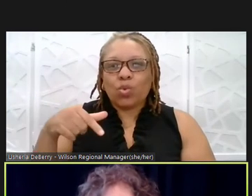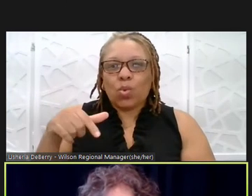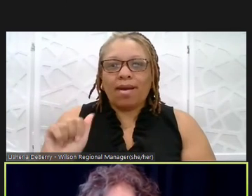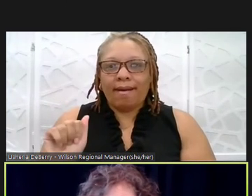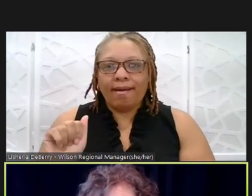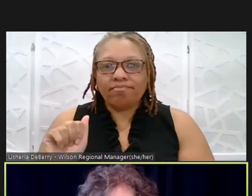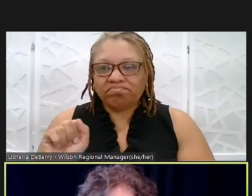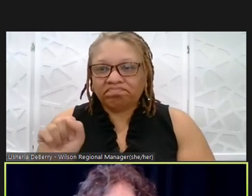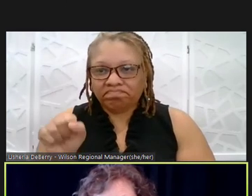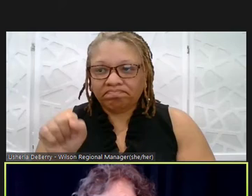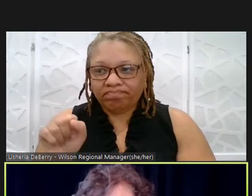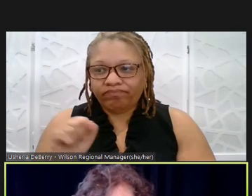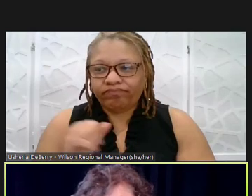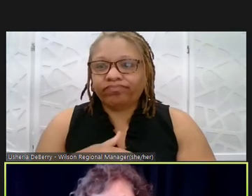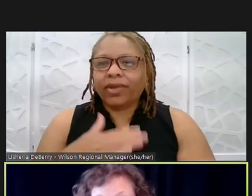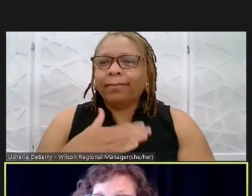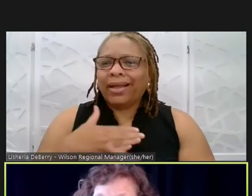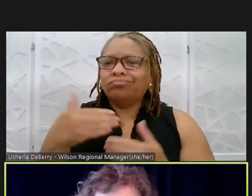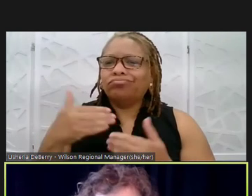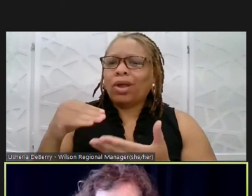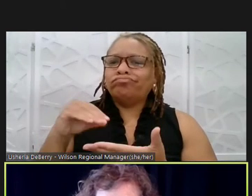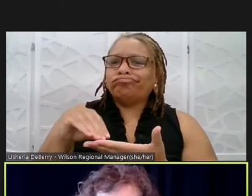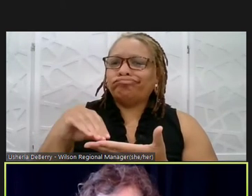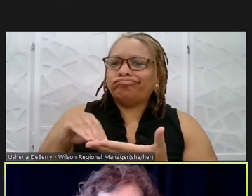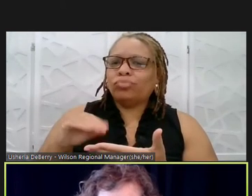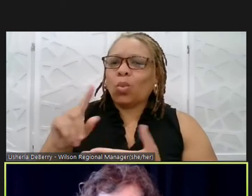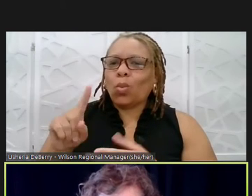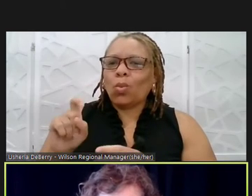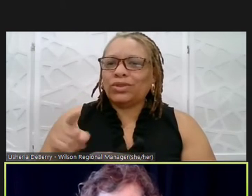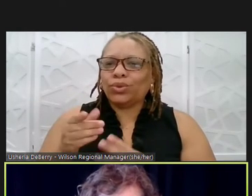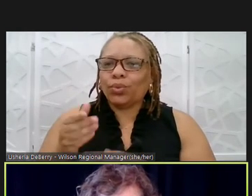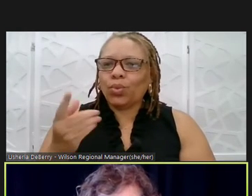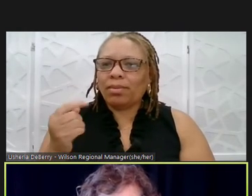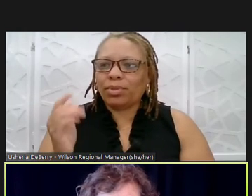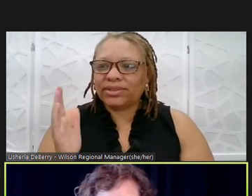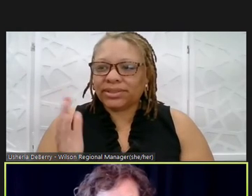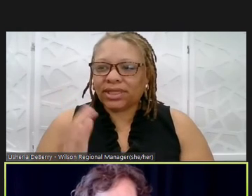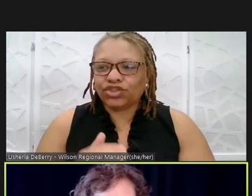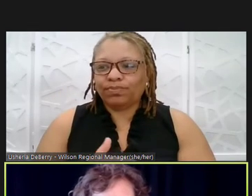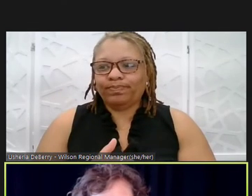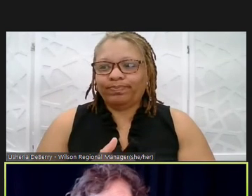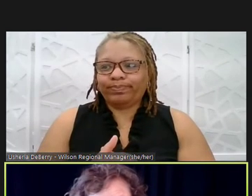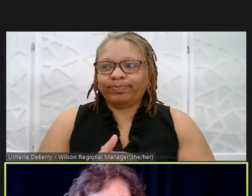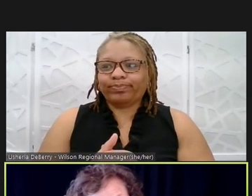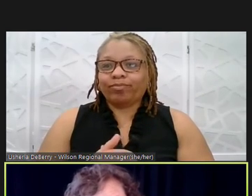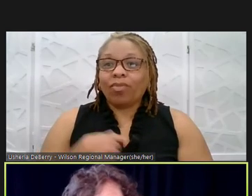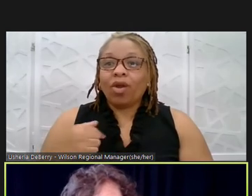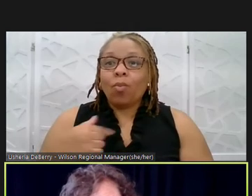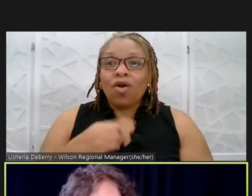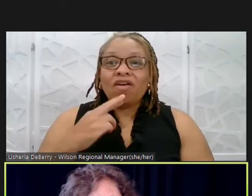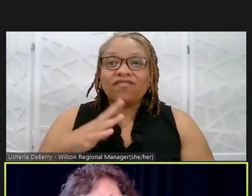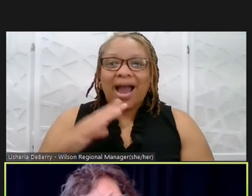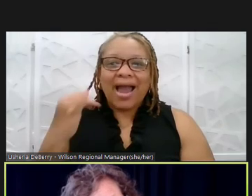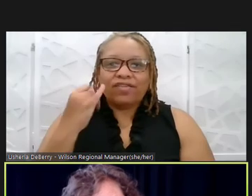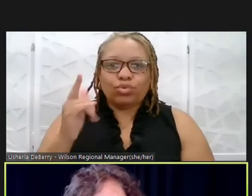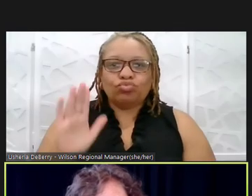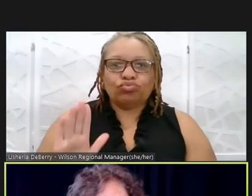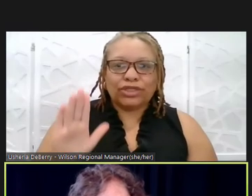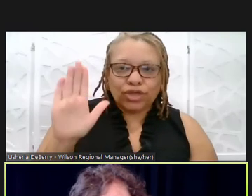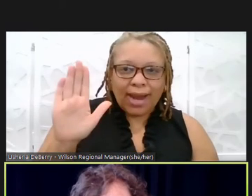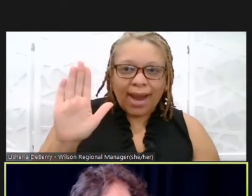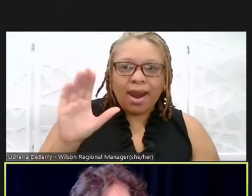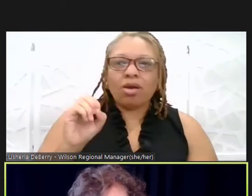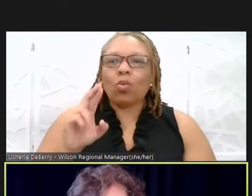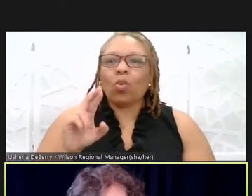please hold all those questions to the end because we will have a time for a Q&A. So just go ahead and document your questions while we go through